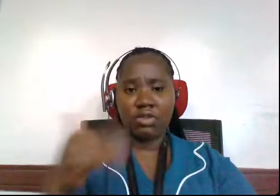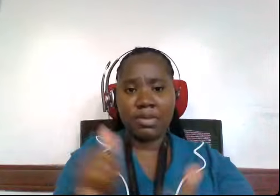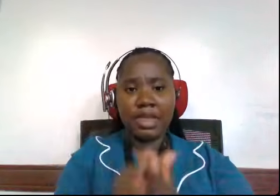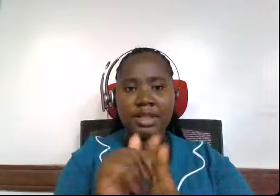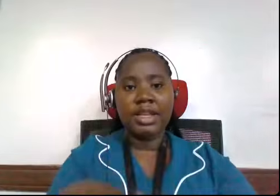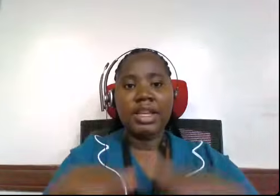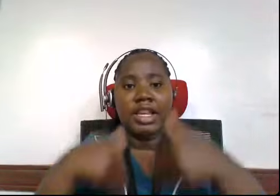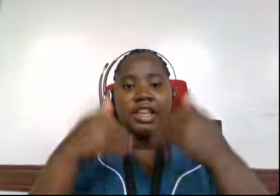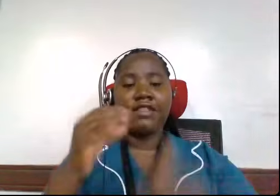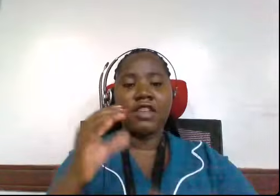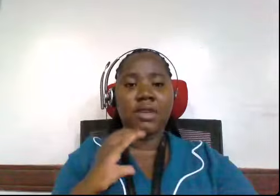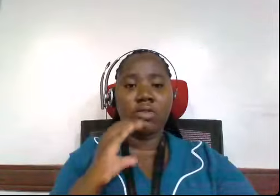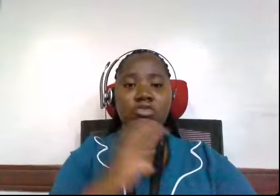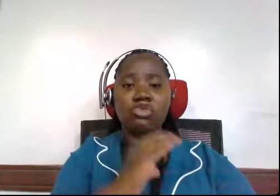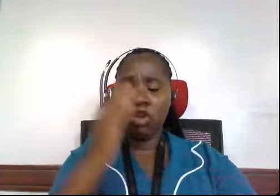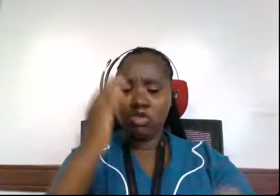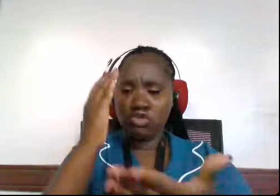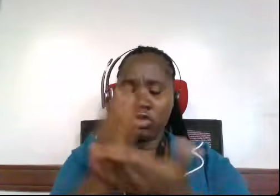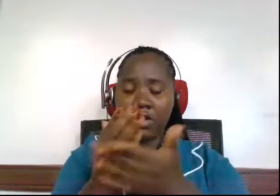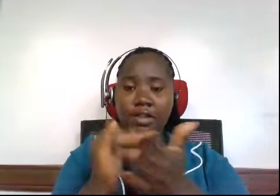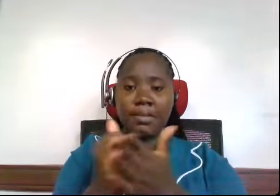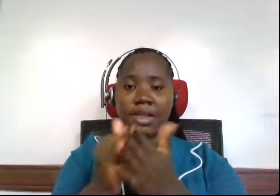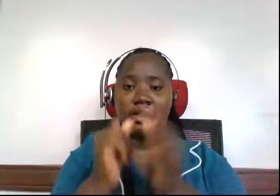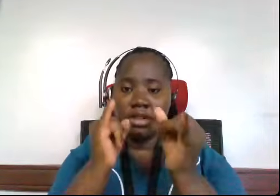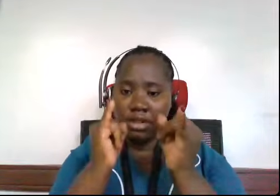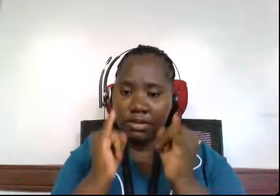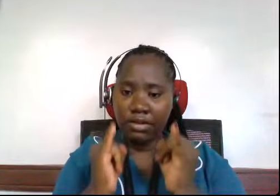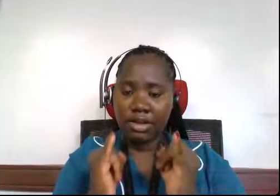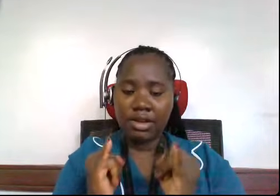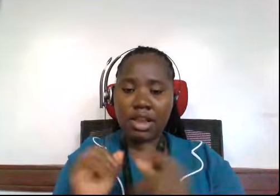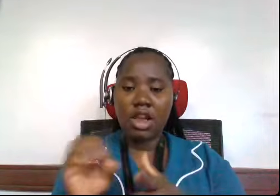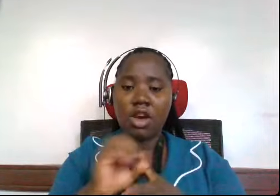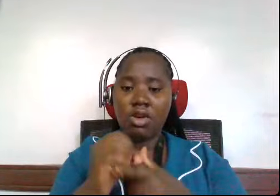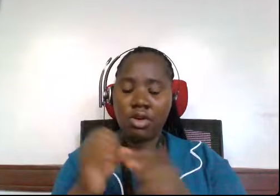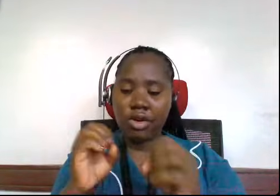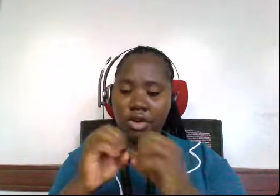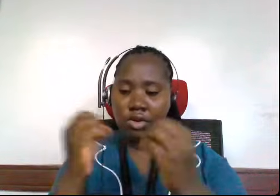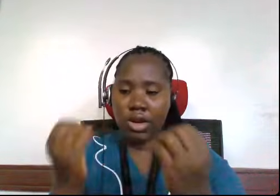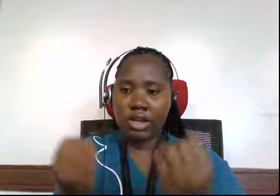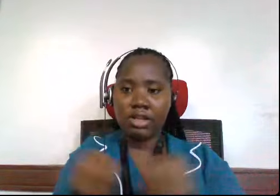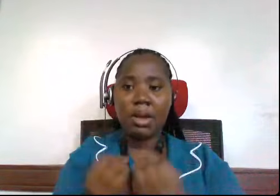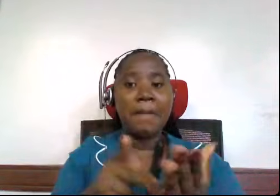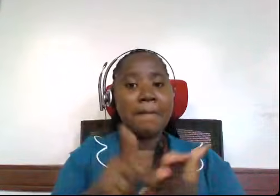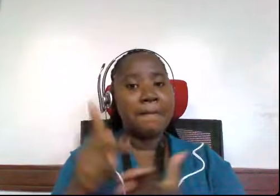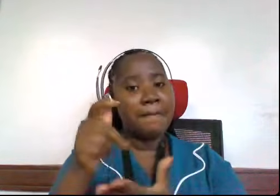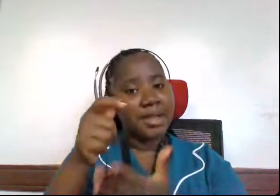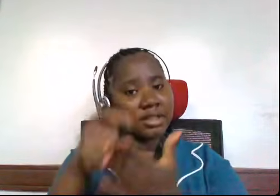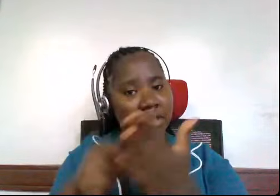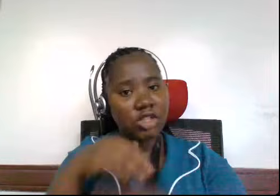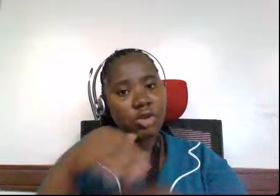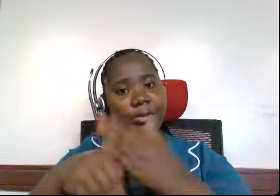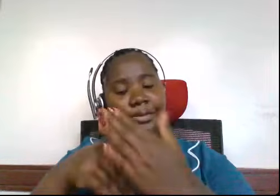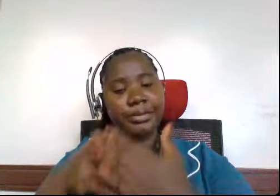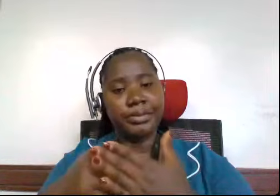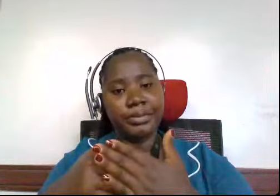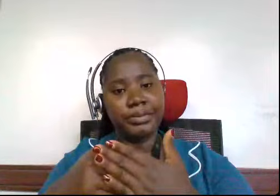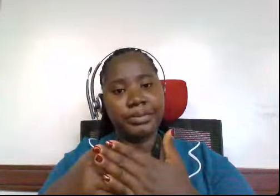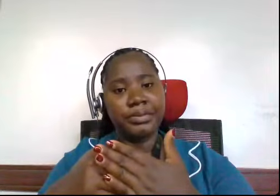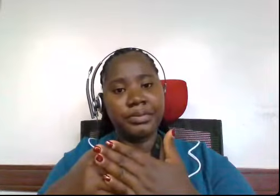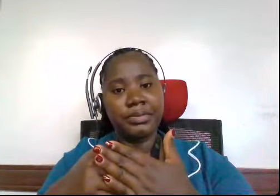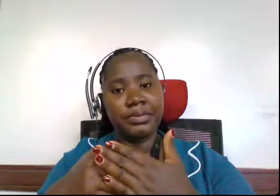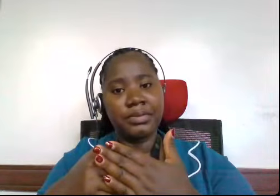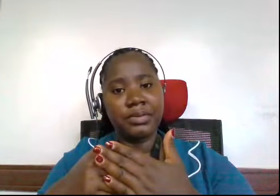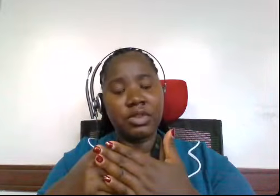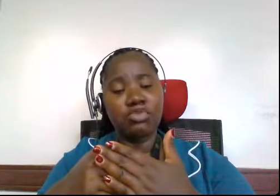commissioner to confirm that an individual or an organization has paid all its taxes. So it will